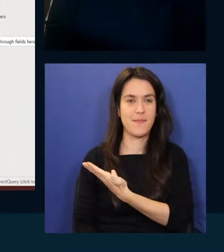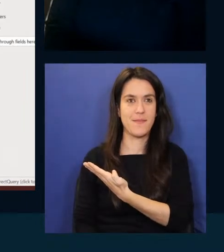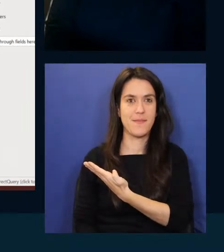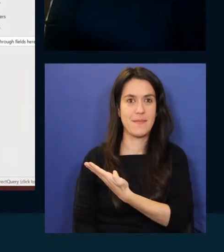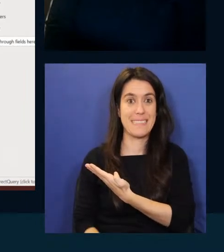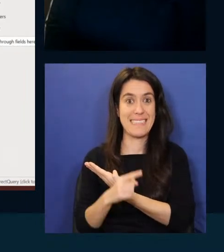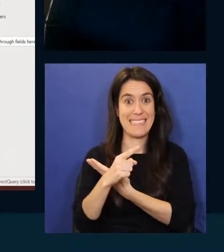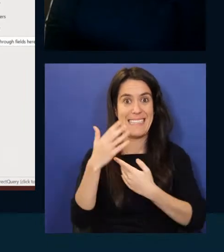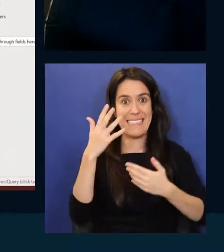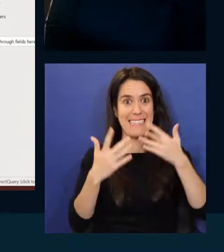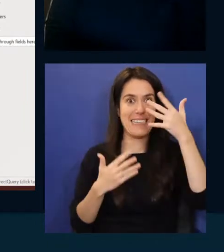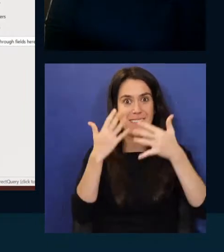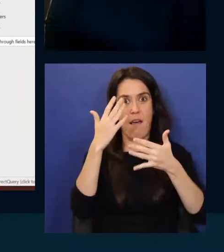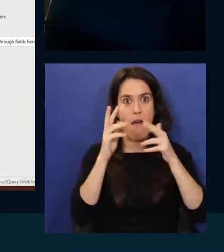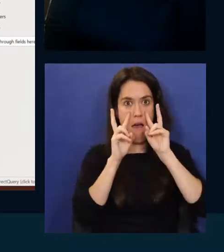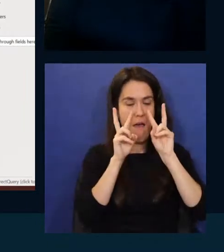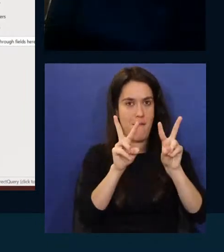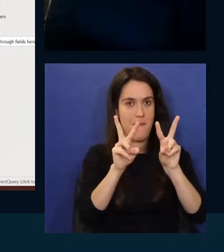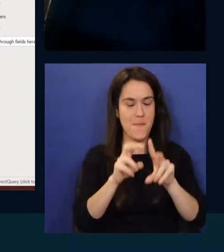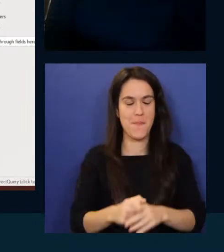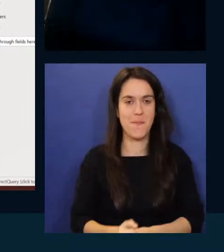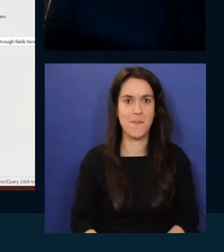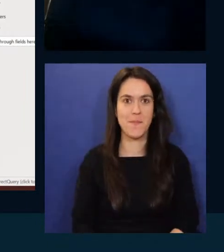that's interesting to look at.